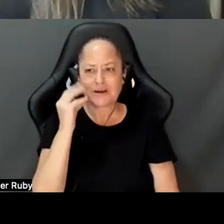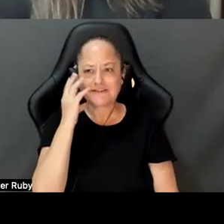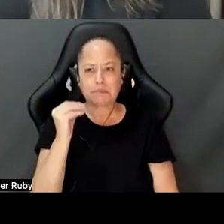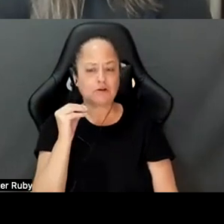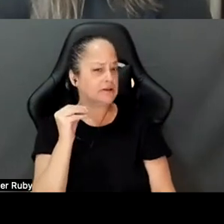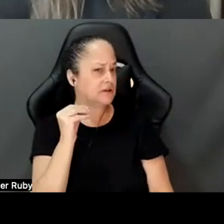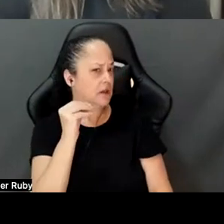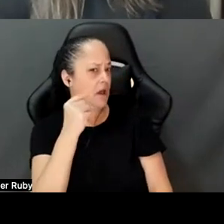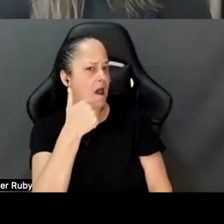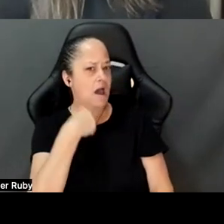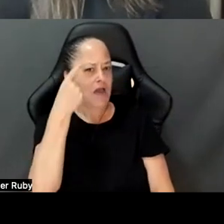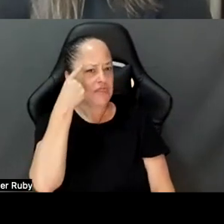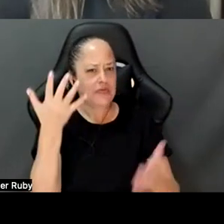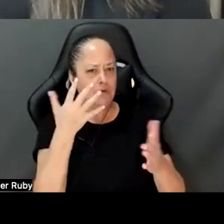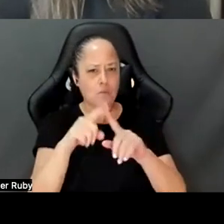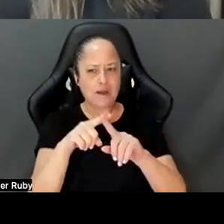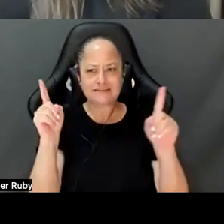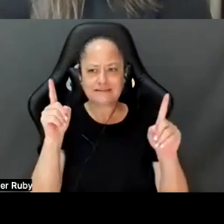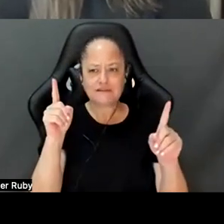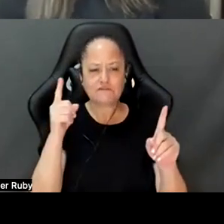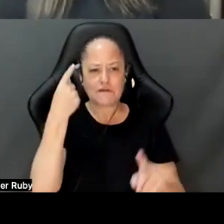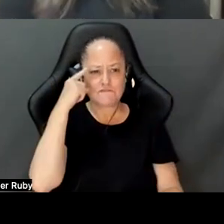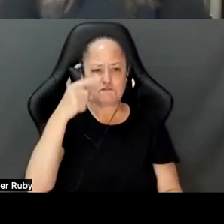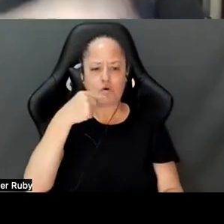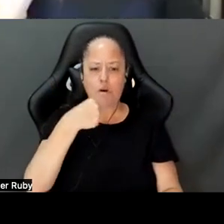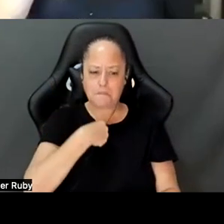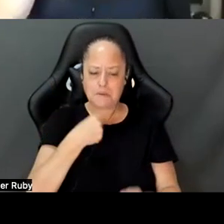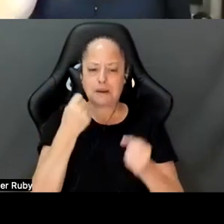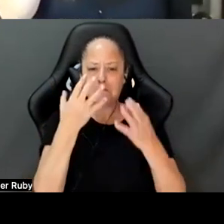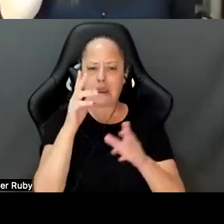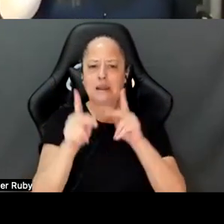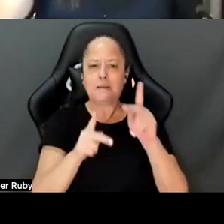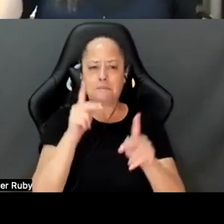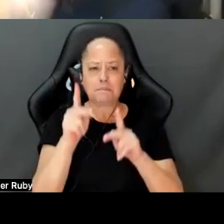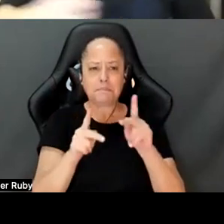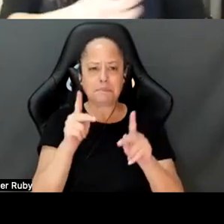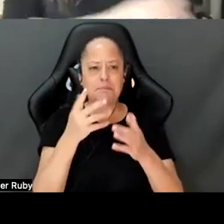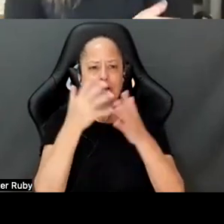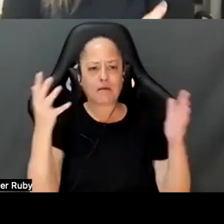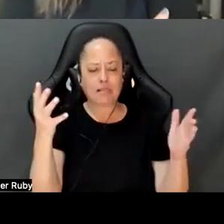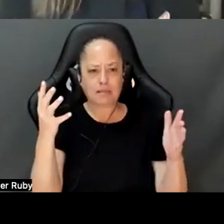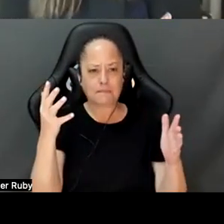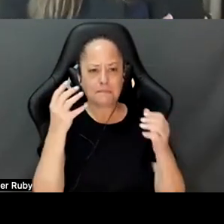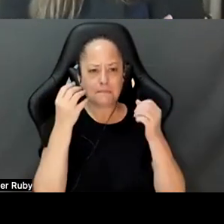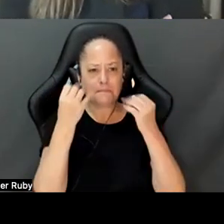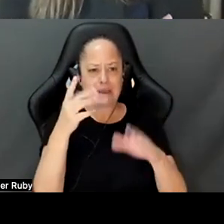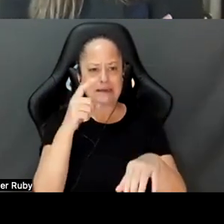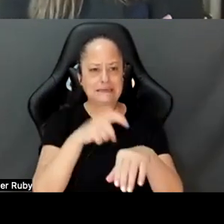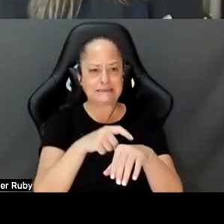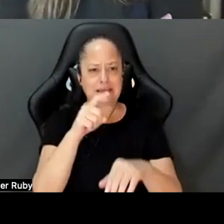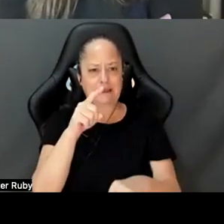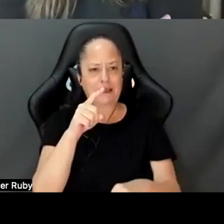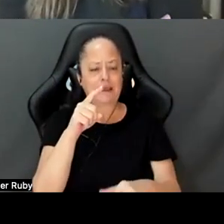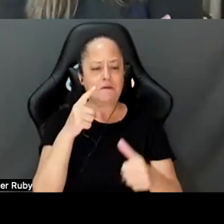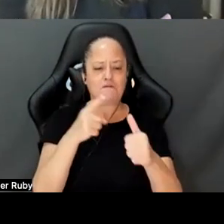Well, I think what's different for me and for a lot of people is that a lot of times, first of all, it can be